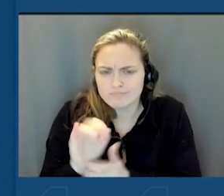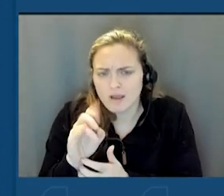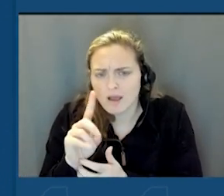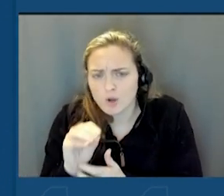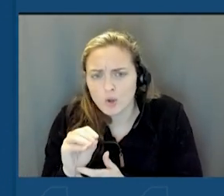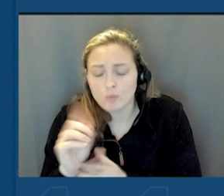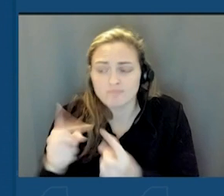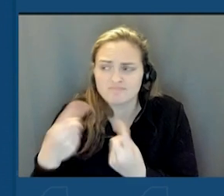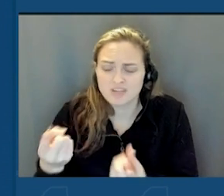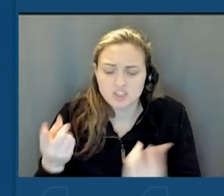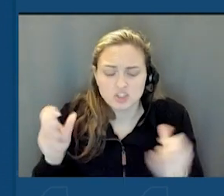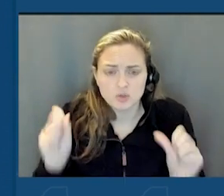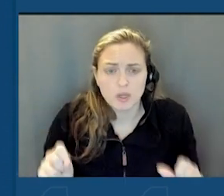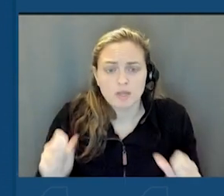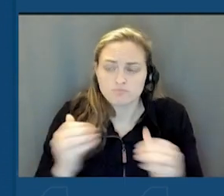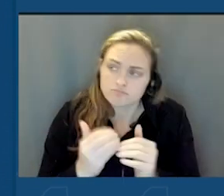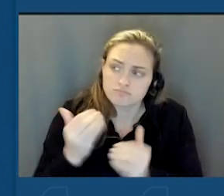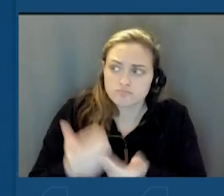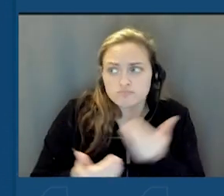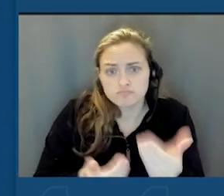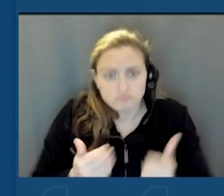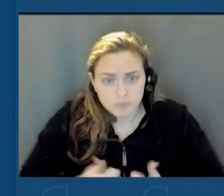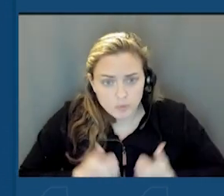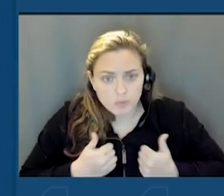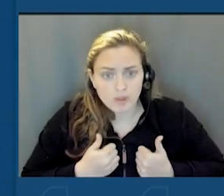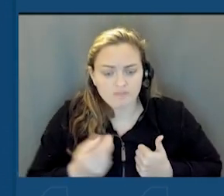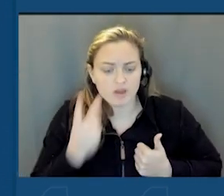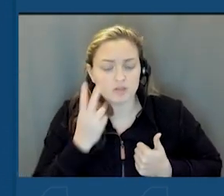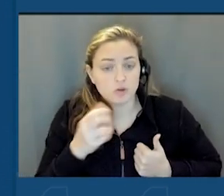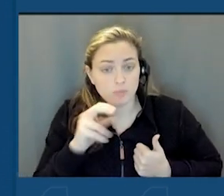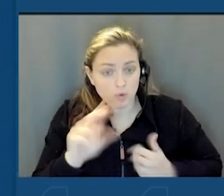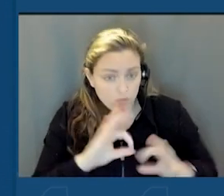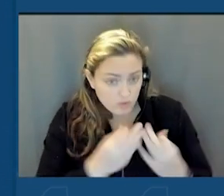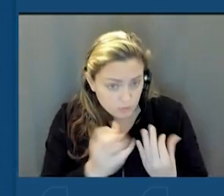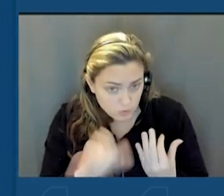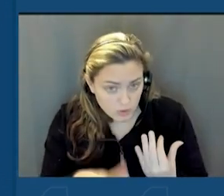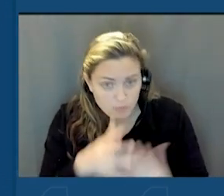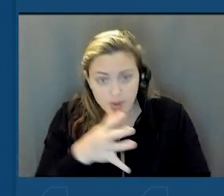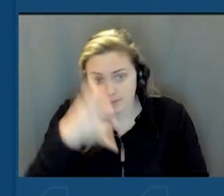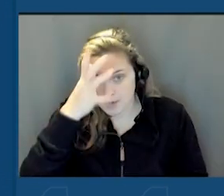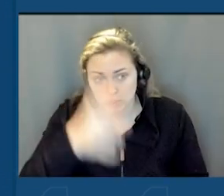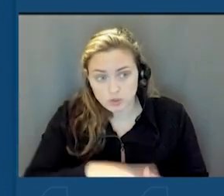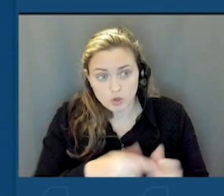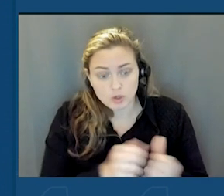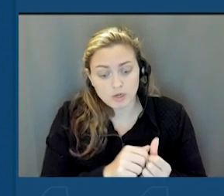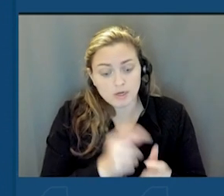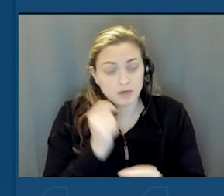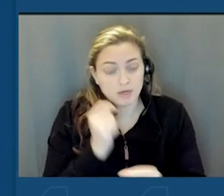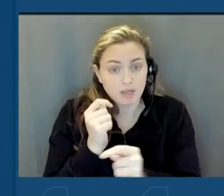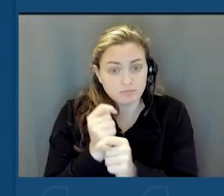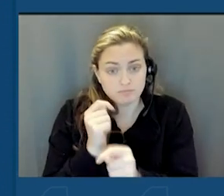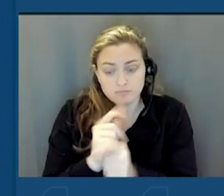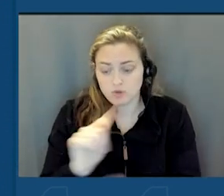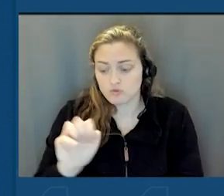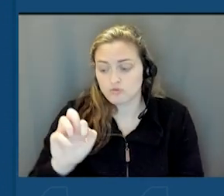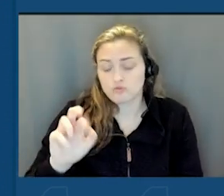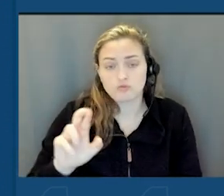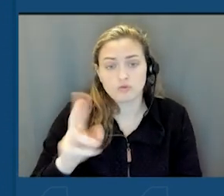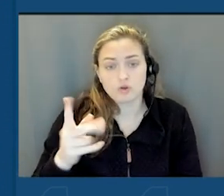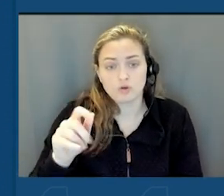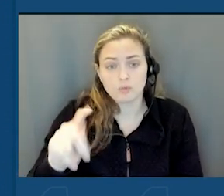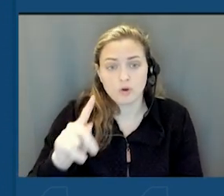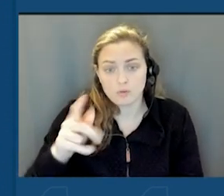eventually you can progress through life. I saw my own family do that. My parents started out living in a trailer park. So my brother was born